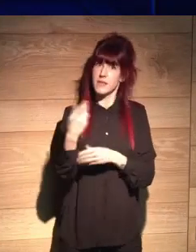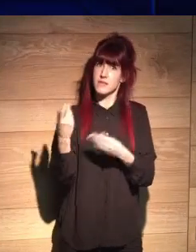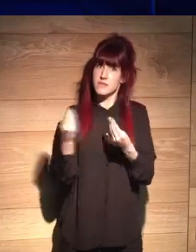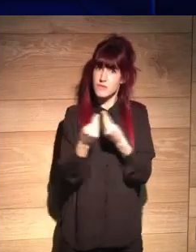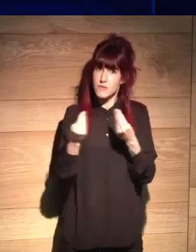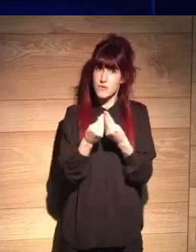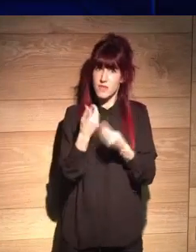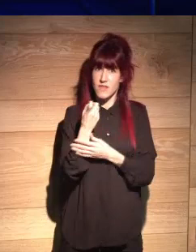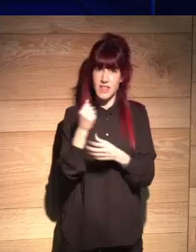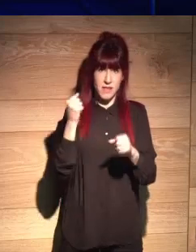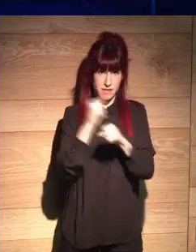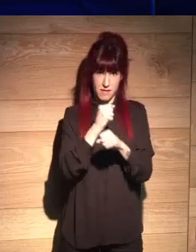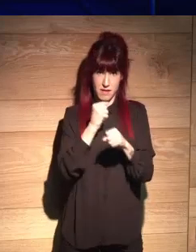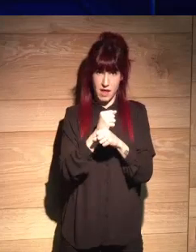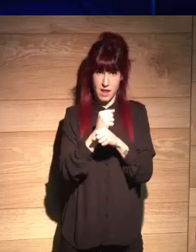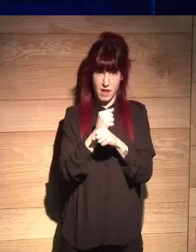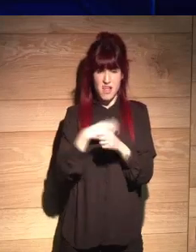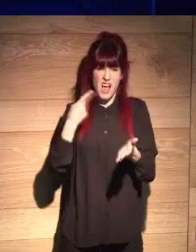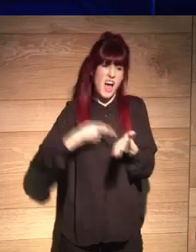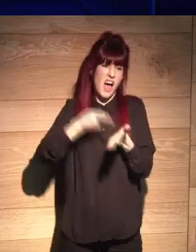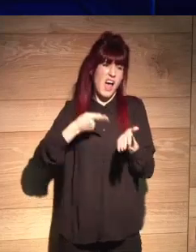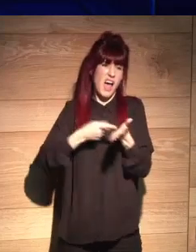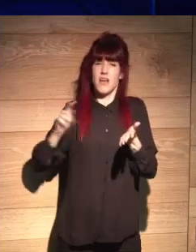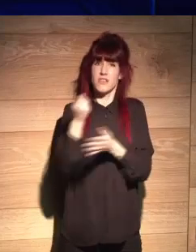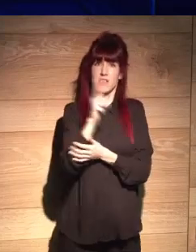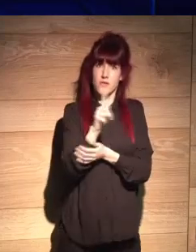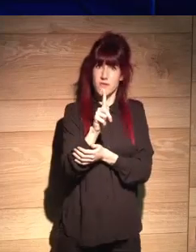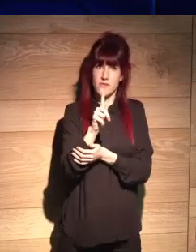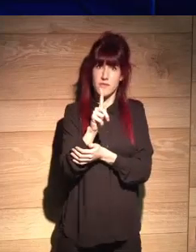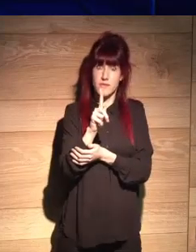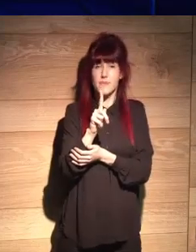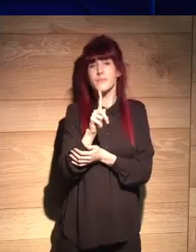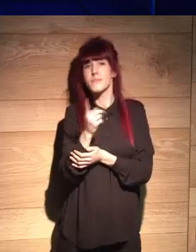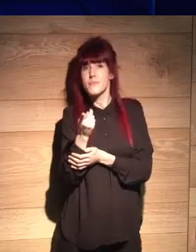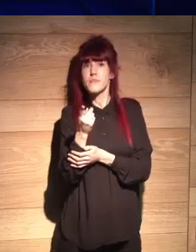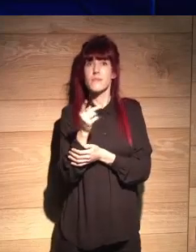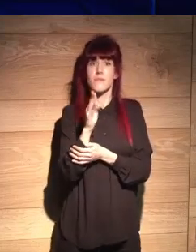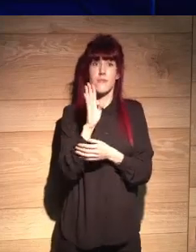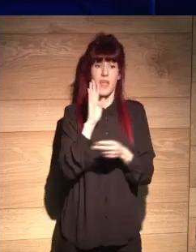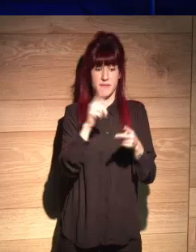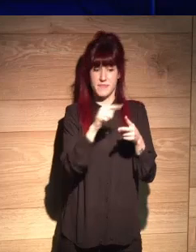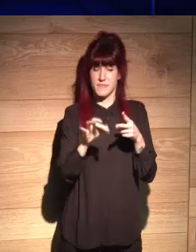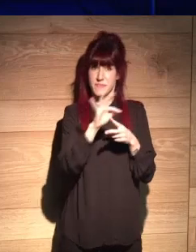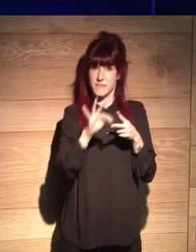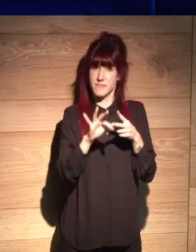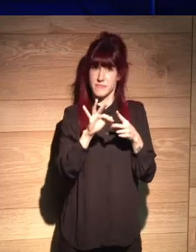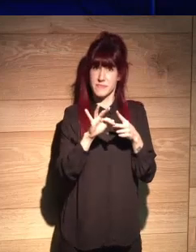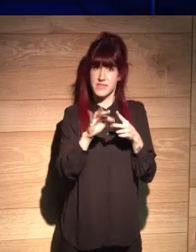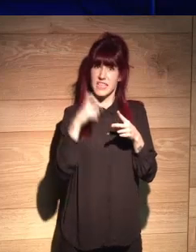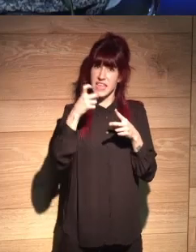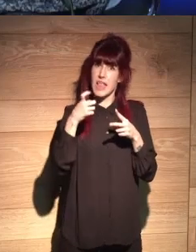bosses, our husbands. So we have to work together, otherwise we will not succeed as women. With those